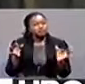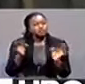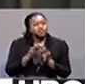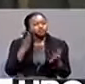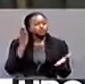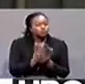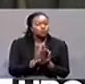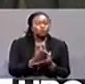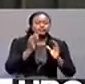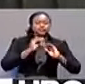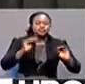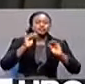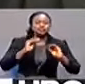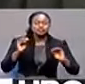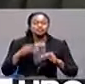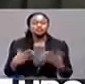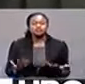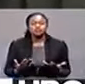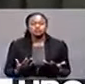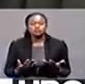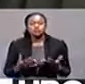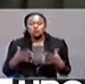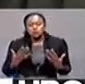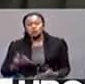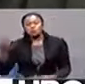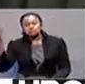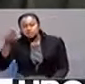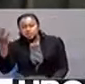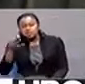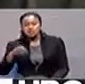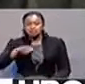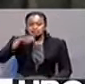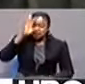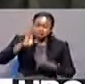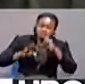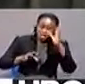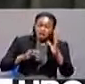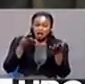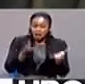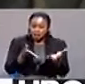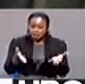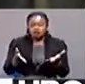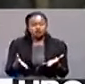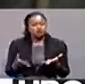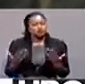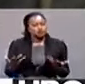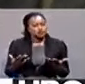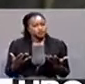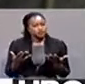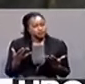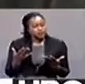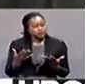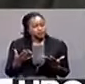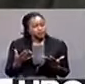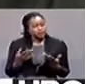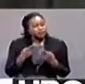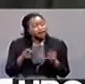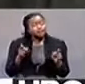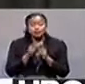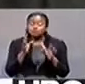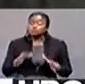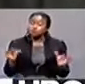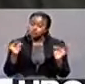teaching or telling people about miracles, but instead tell